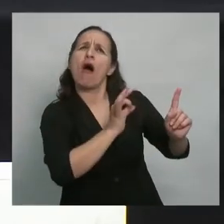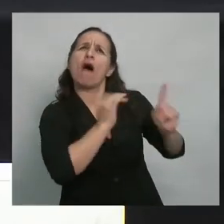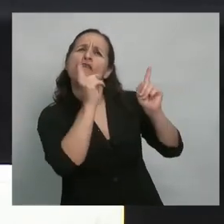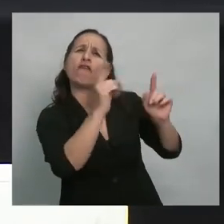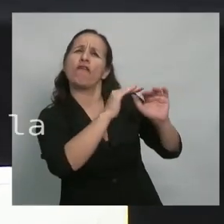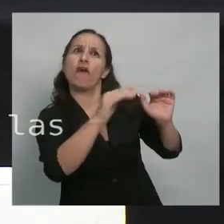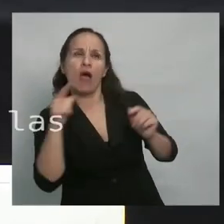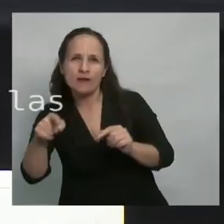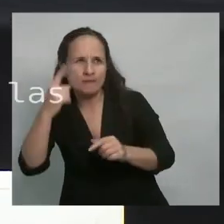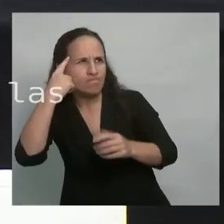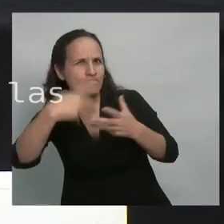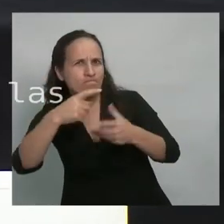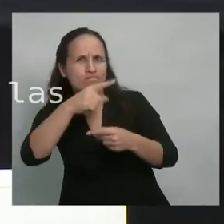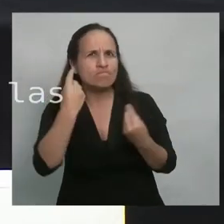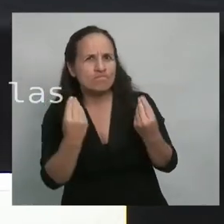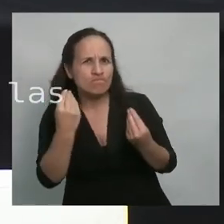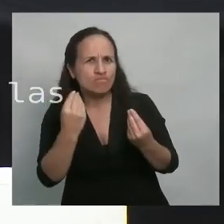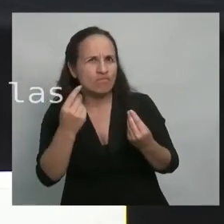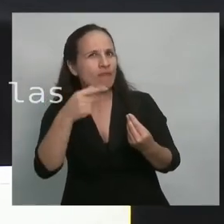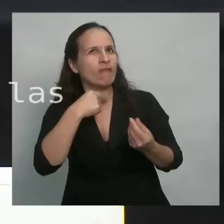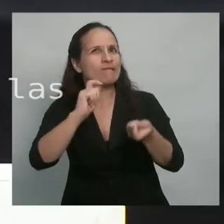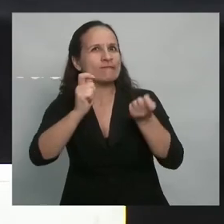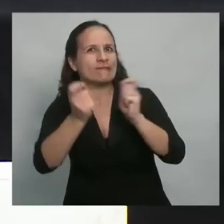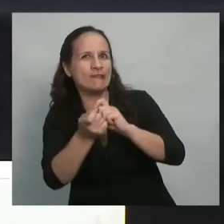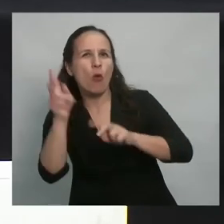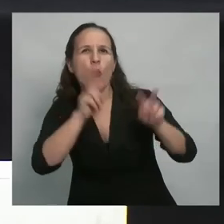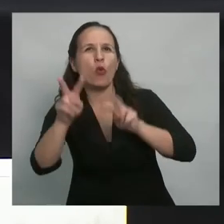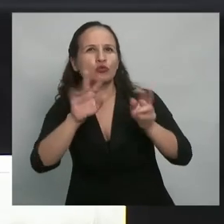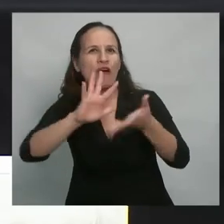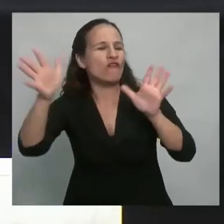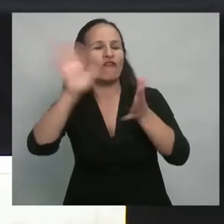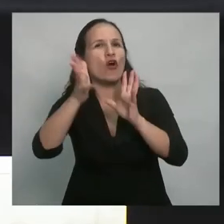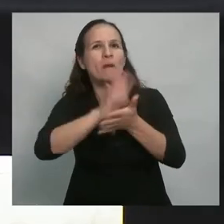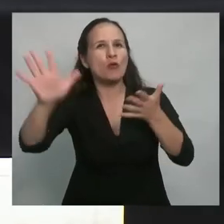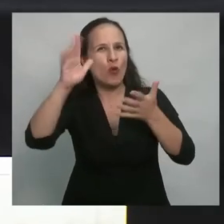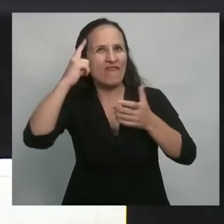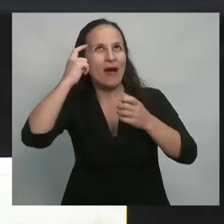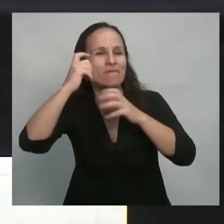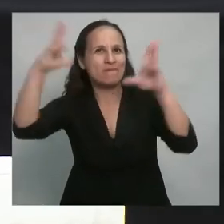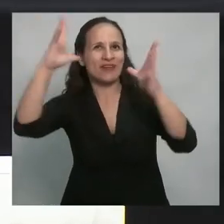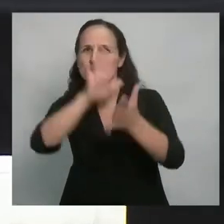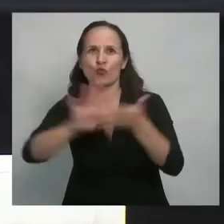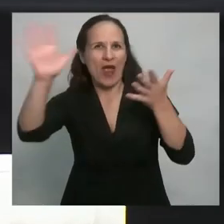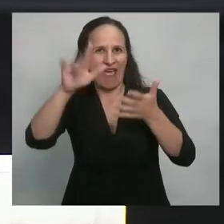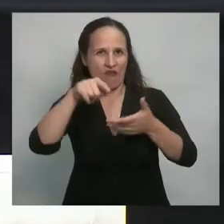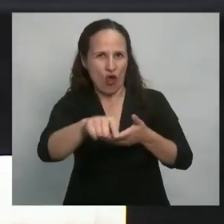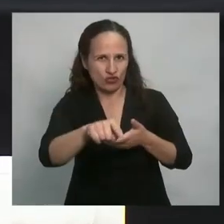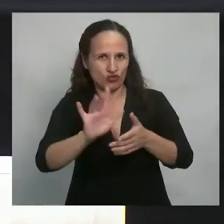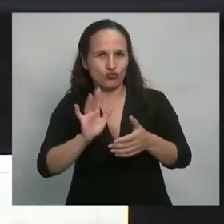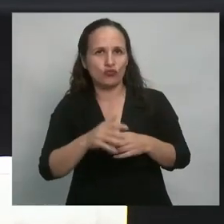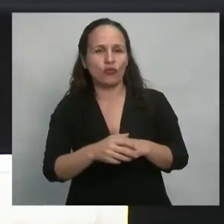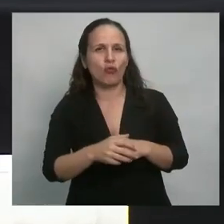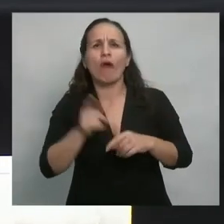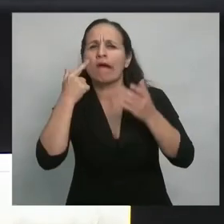and try to create new pedagogies for recovering these traditions. They study the musical